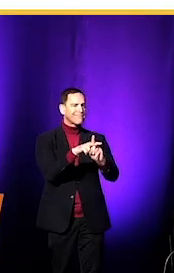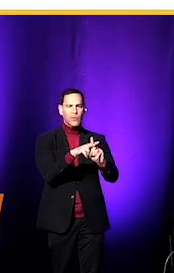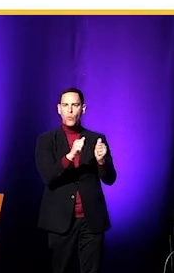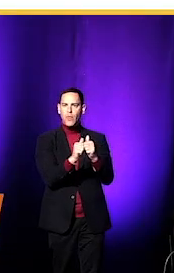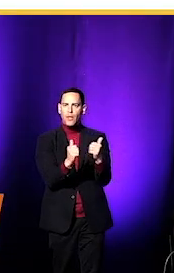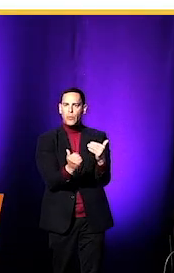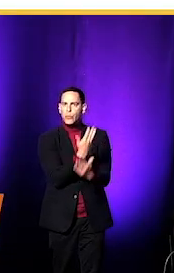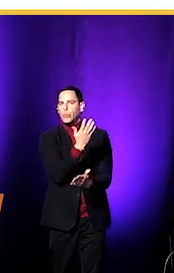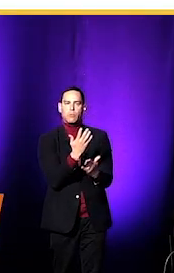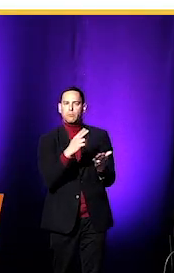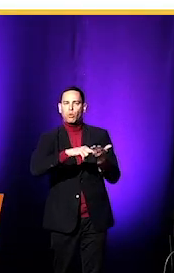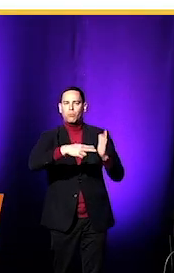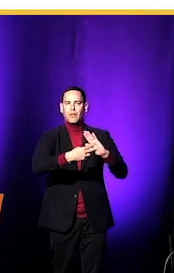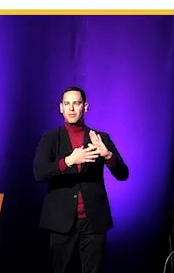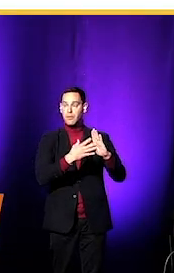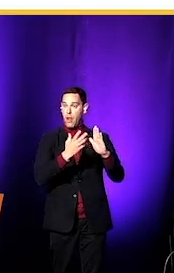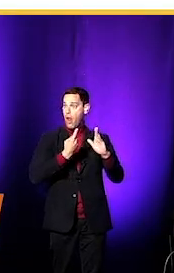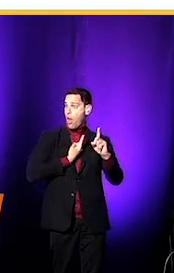others in that movement.